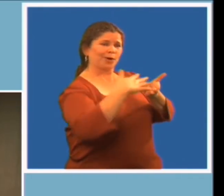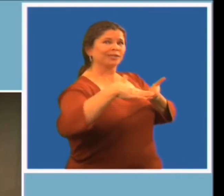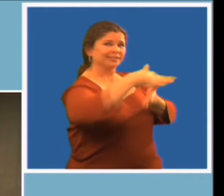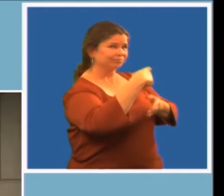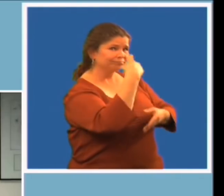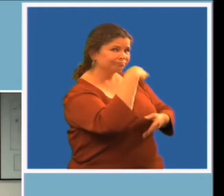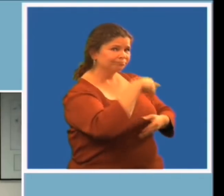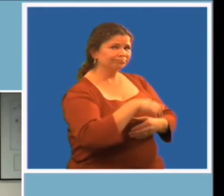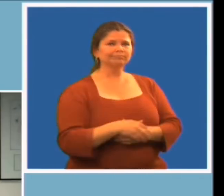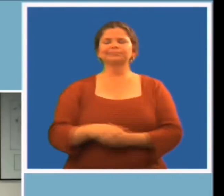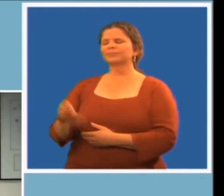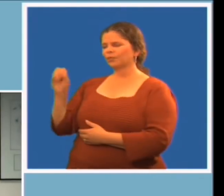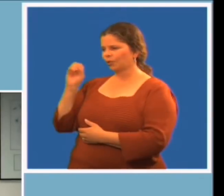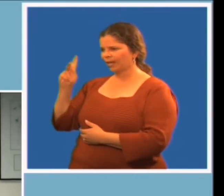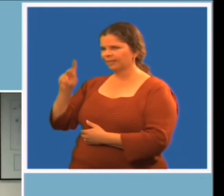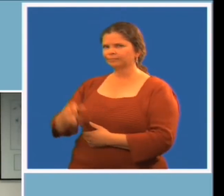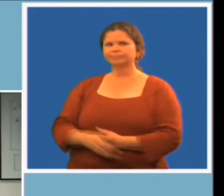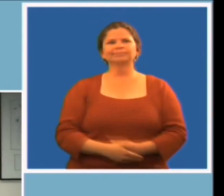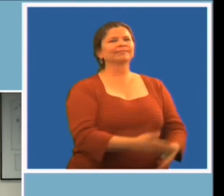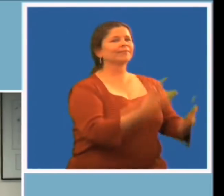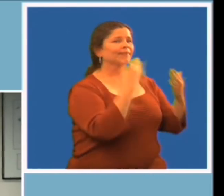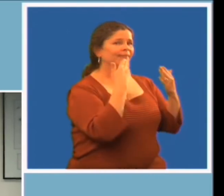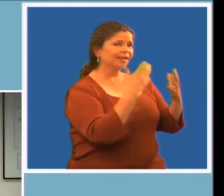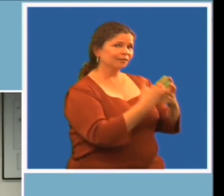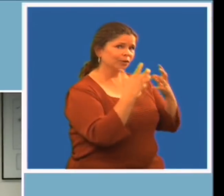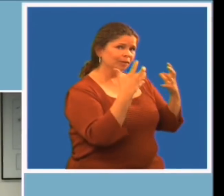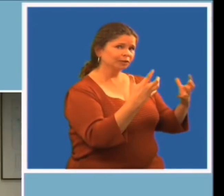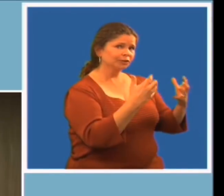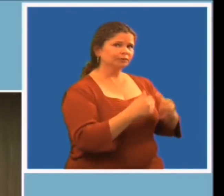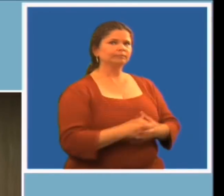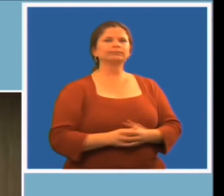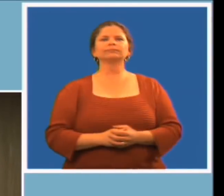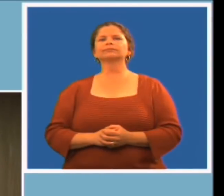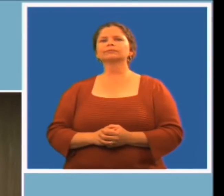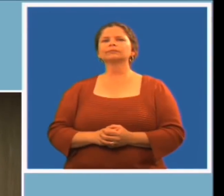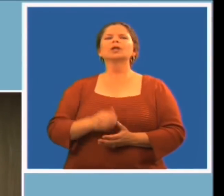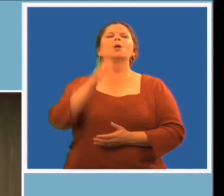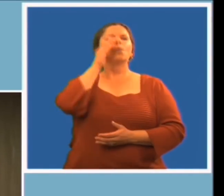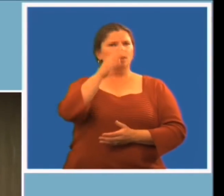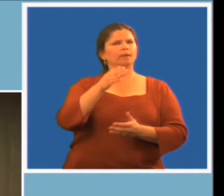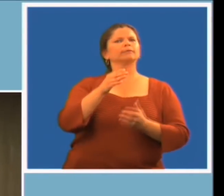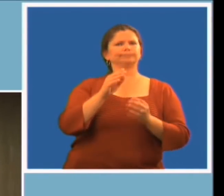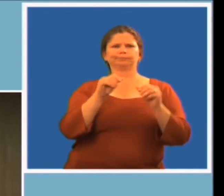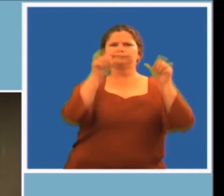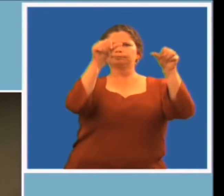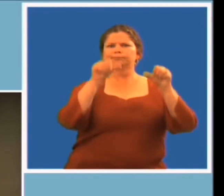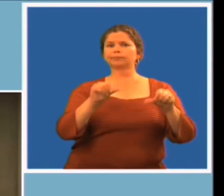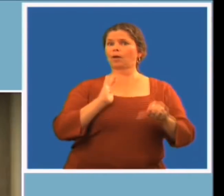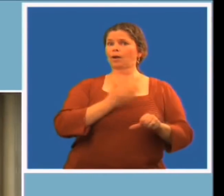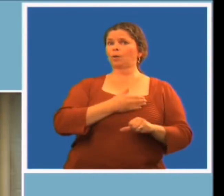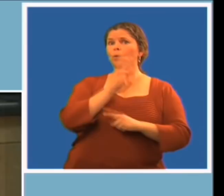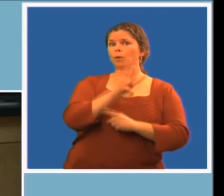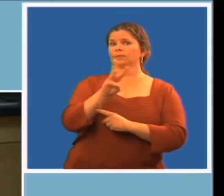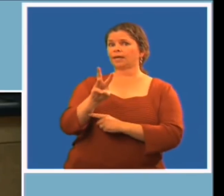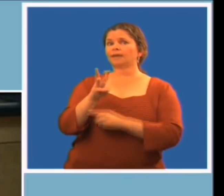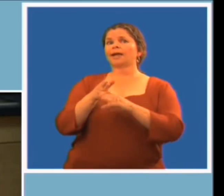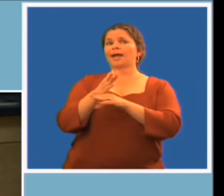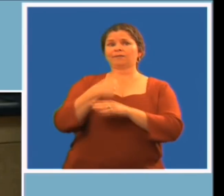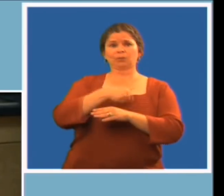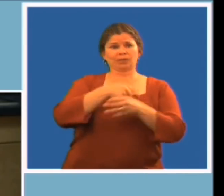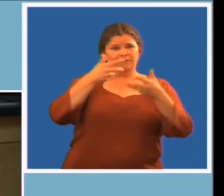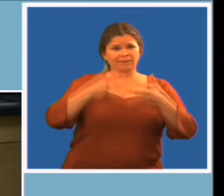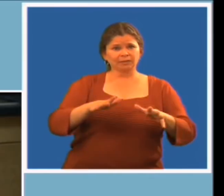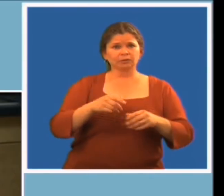of the school? Okay. Thanks very much. I'll get a notice on our website as soon as we're finished here. Oh, I